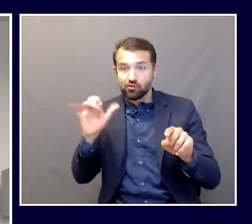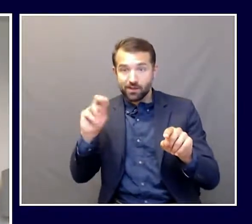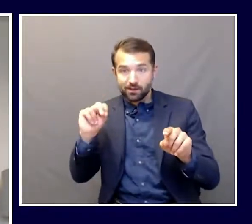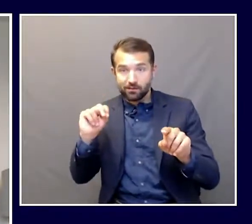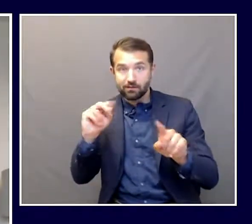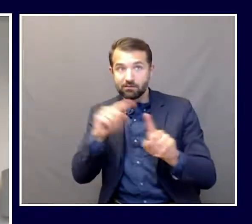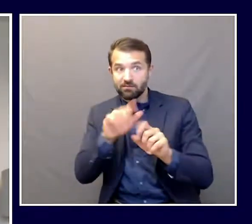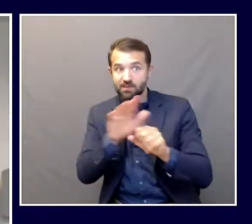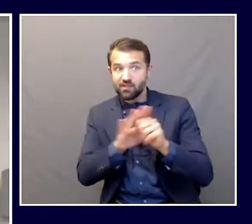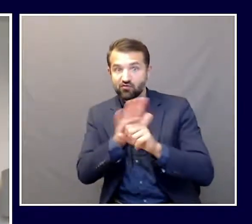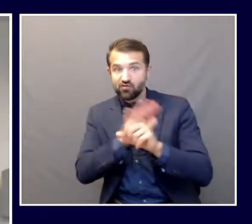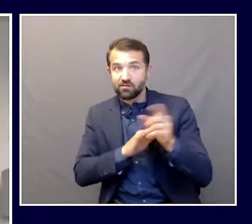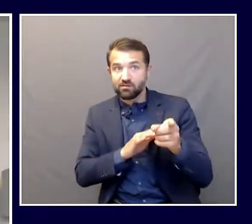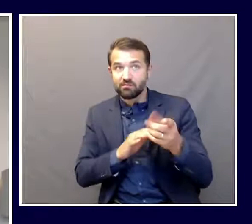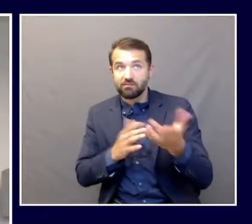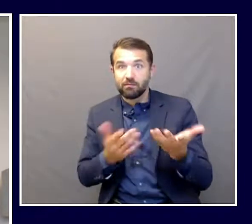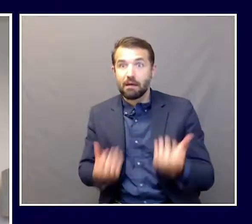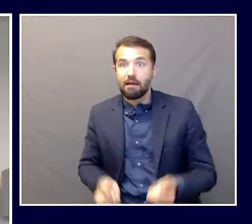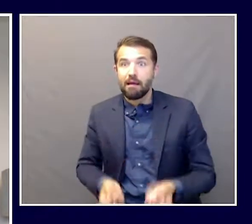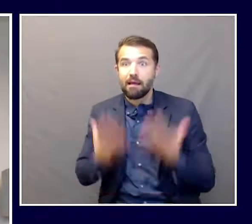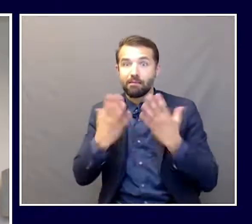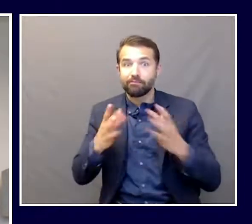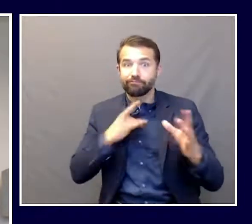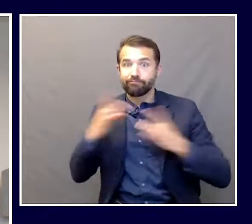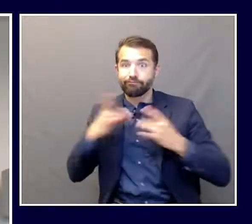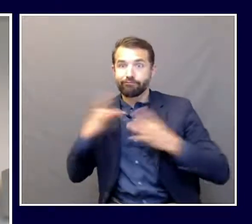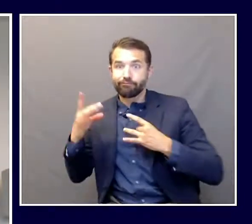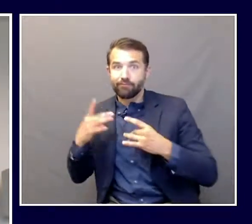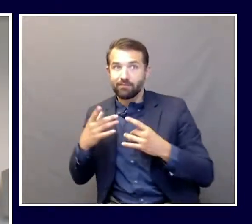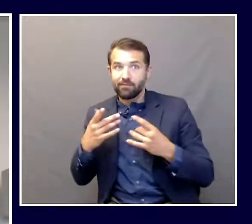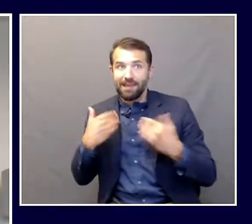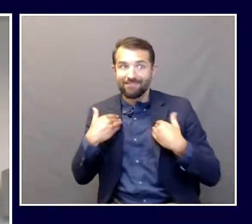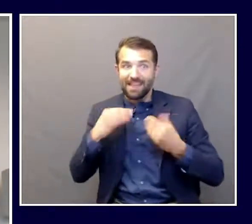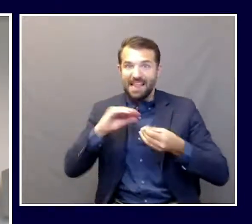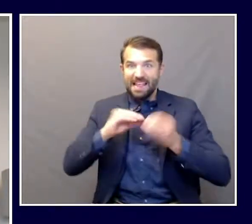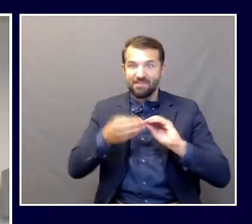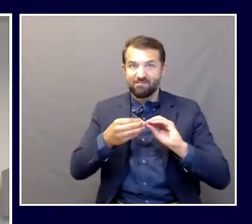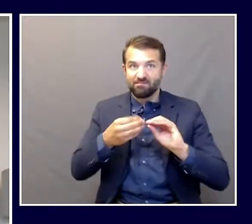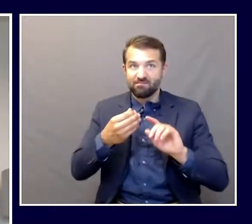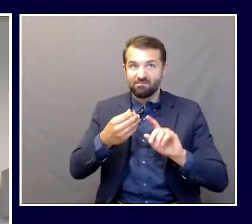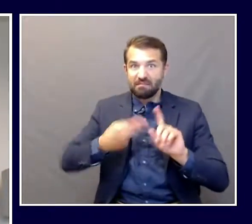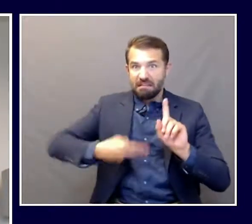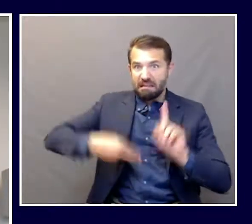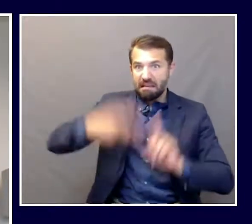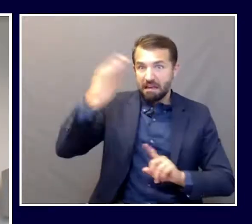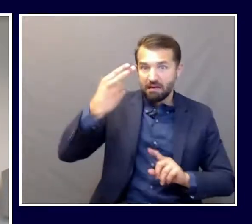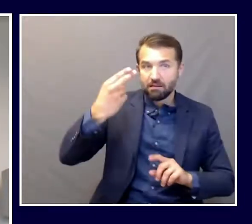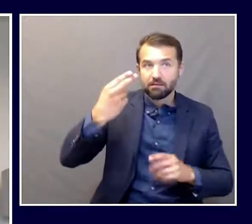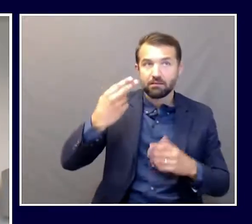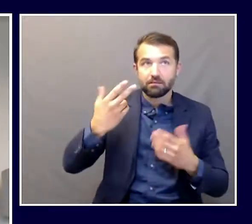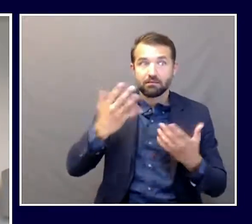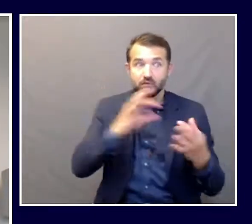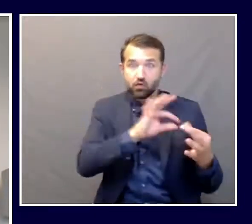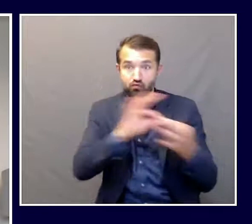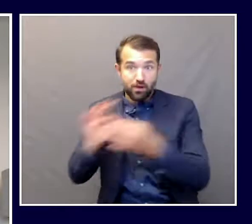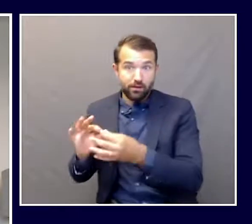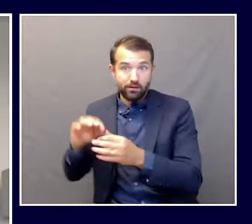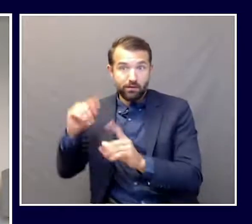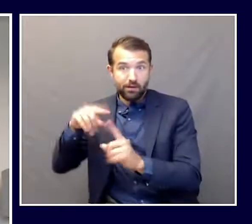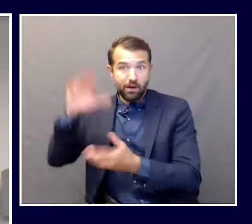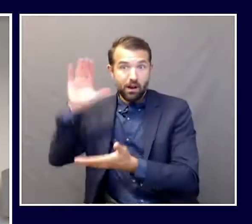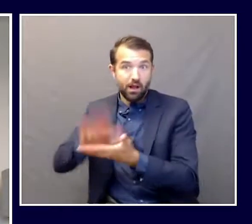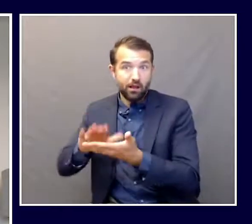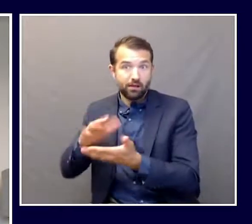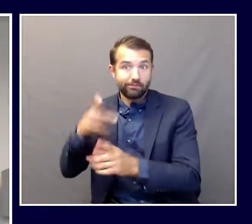are the epidemiological questions that we're starting to look at now that we've got these data in hand. The bottom line here is clear though.